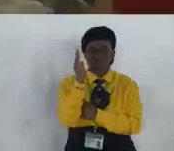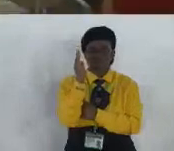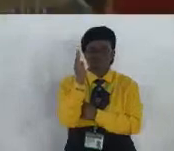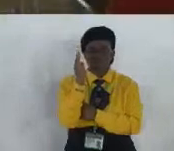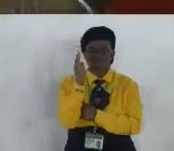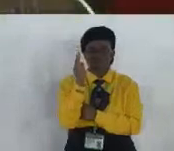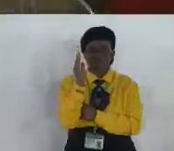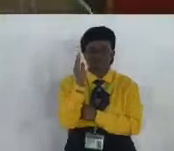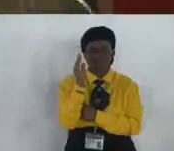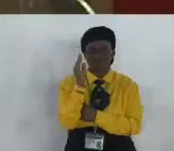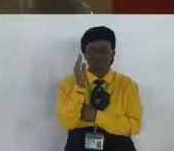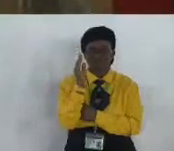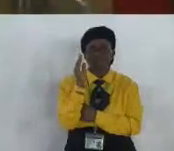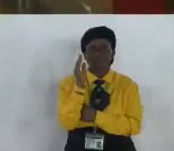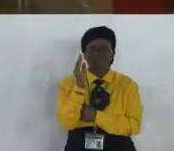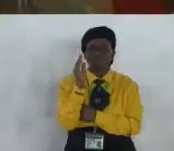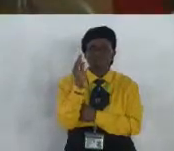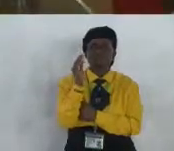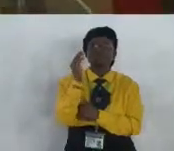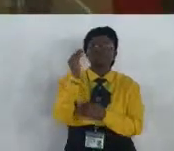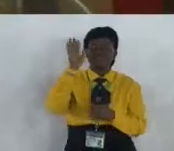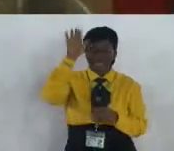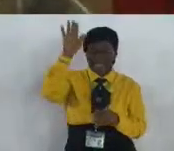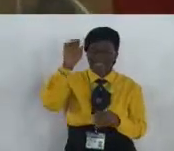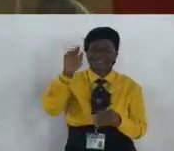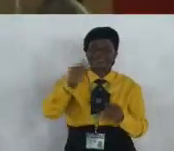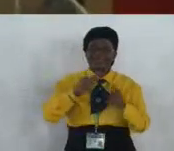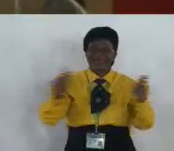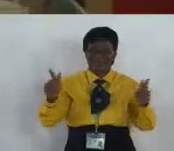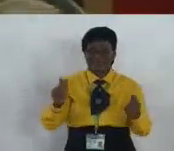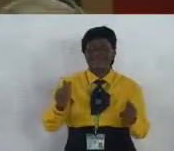Thou great son of David,